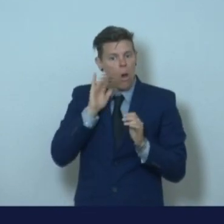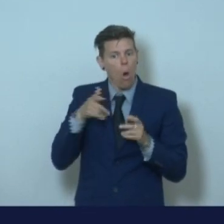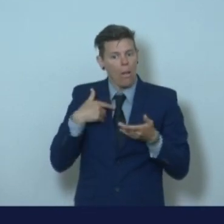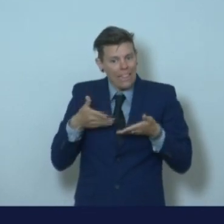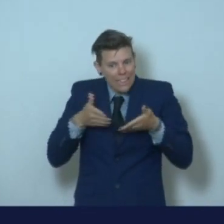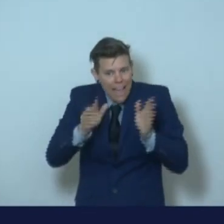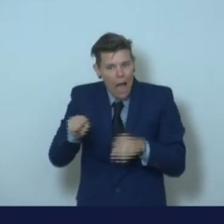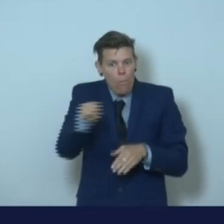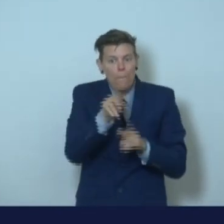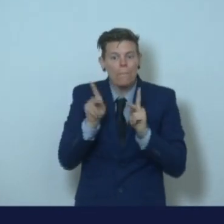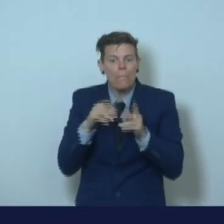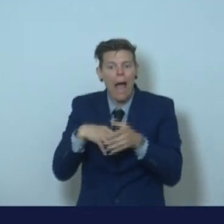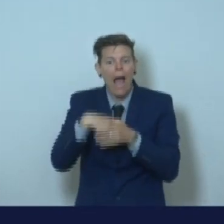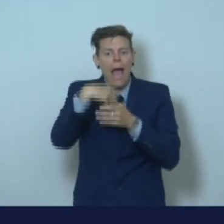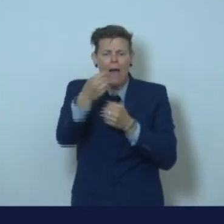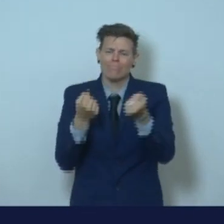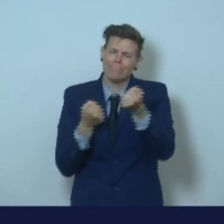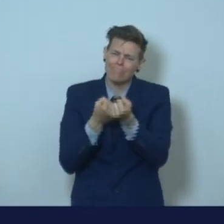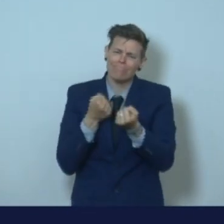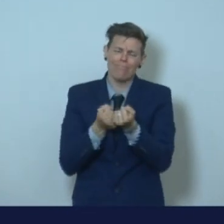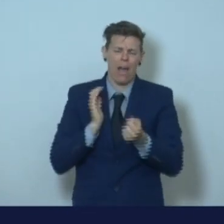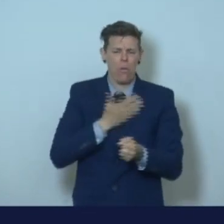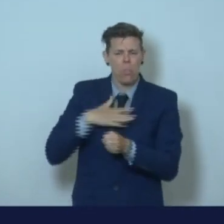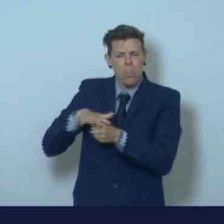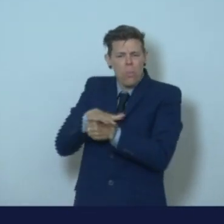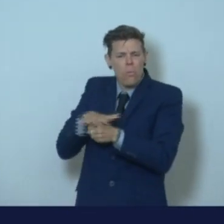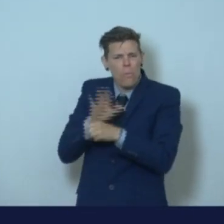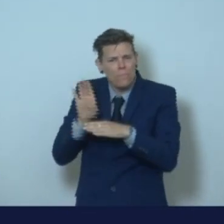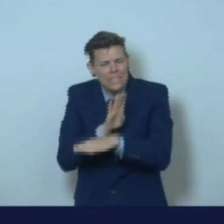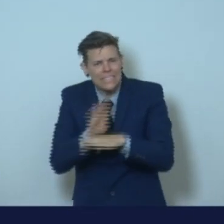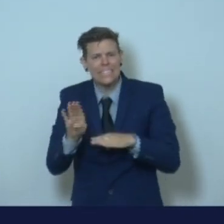local businesses, get you out of the house for your